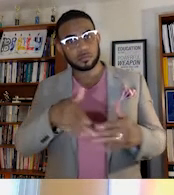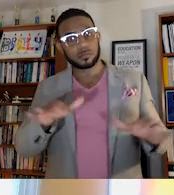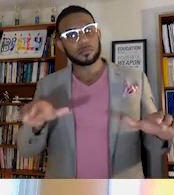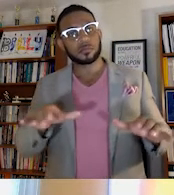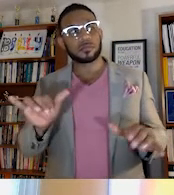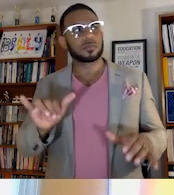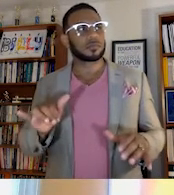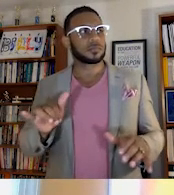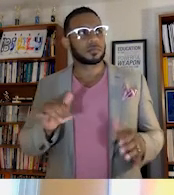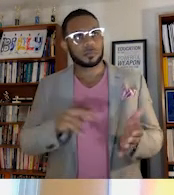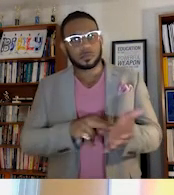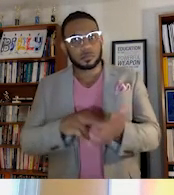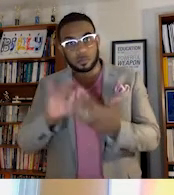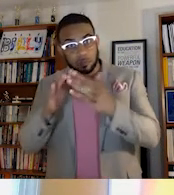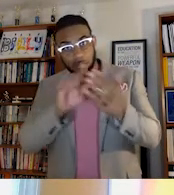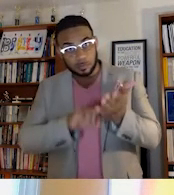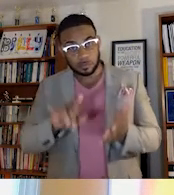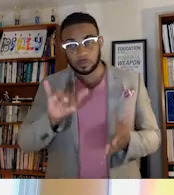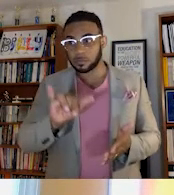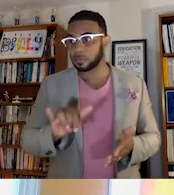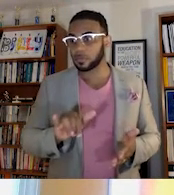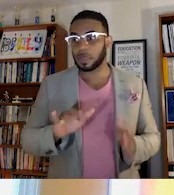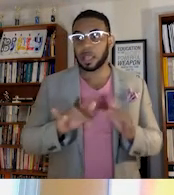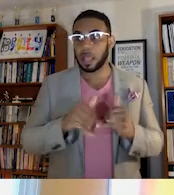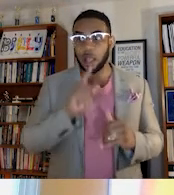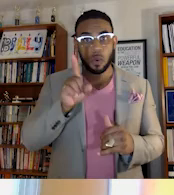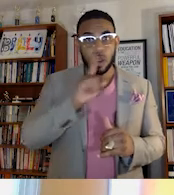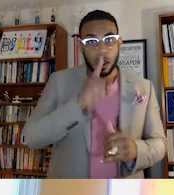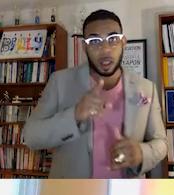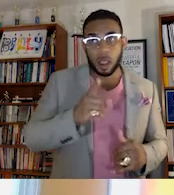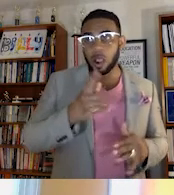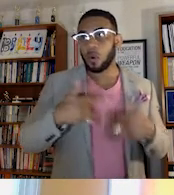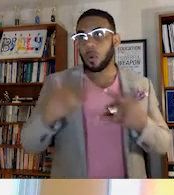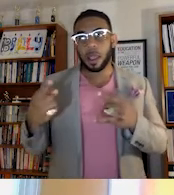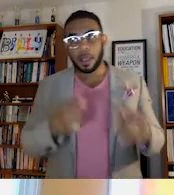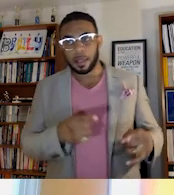do like a city check-in, like how is it where you are,